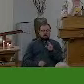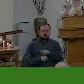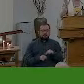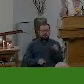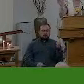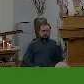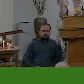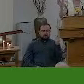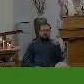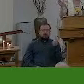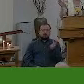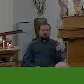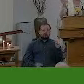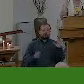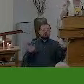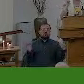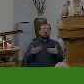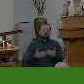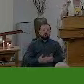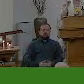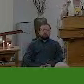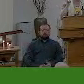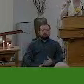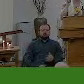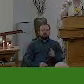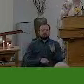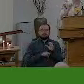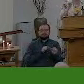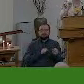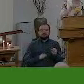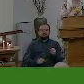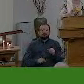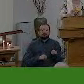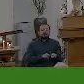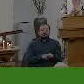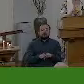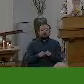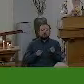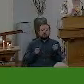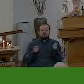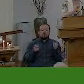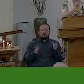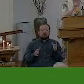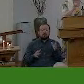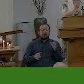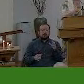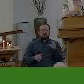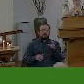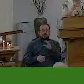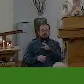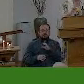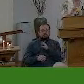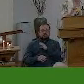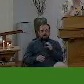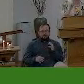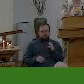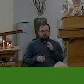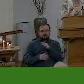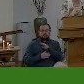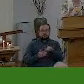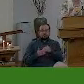12-ish in the green room. Fabulous. Also, the Coordinating Council, which is the chairs of all the teams and